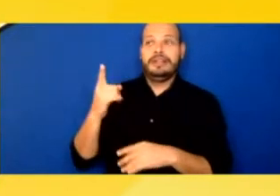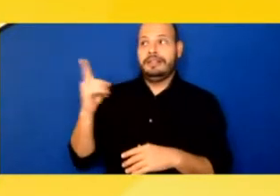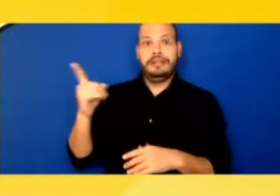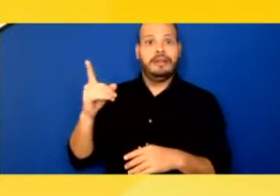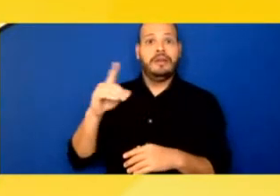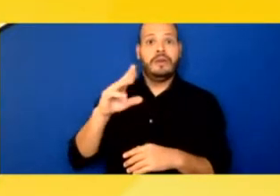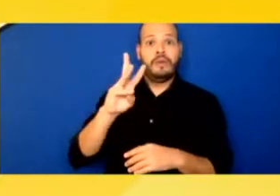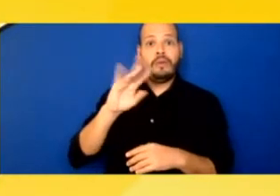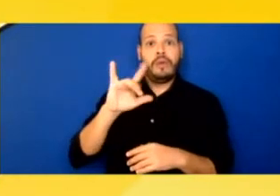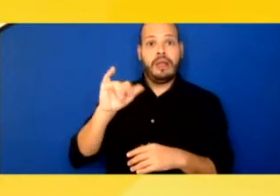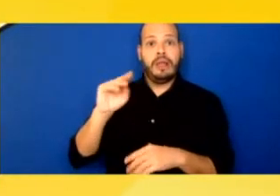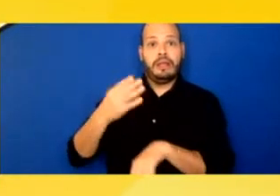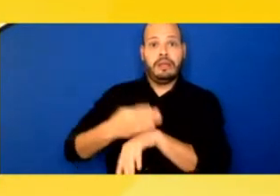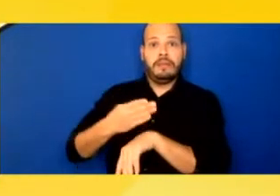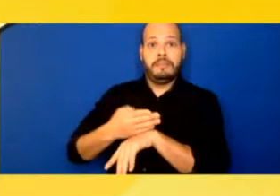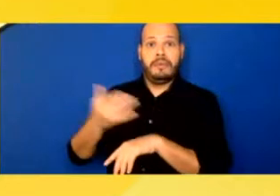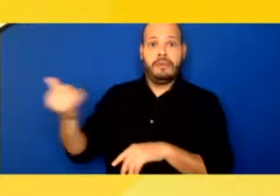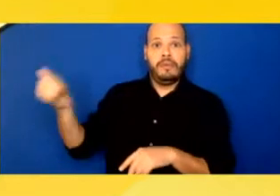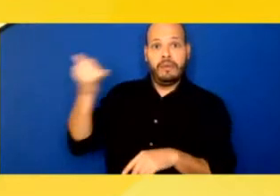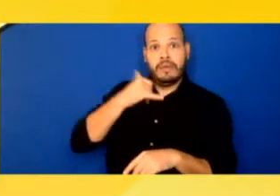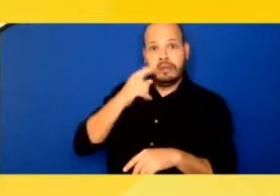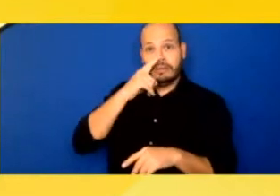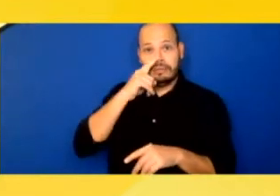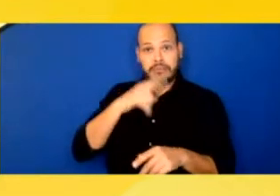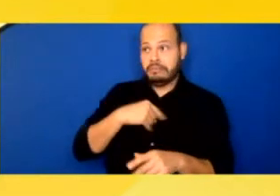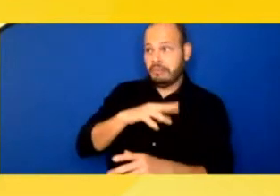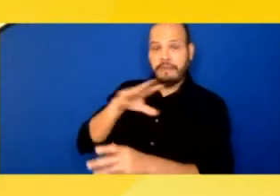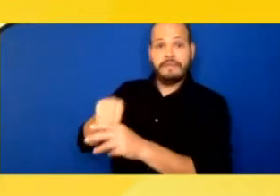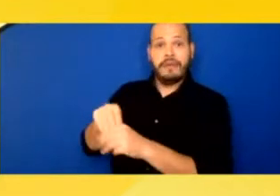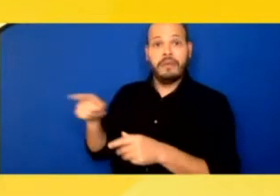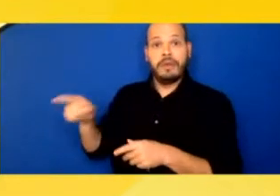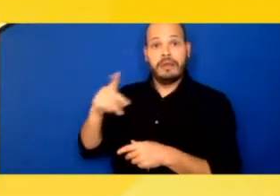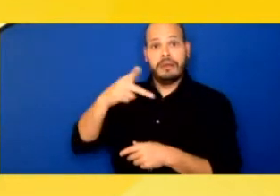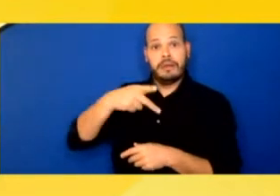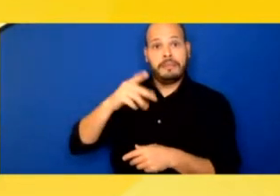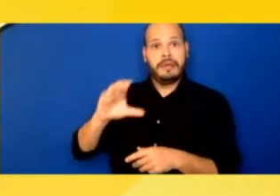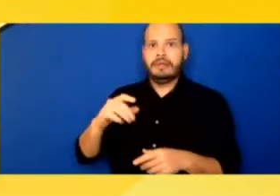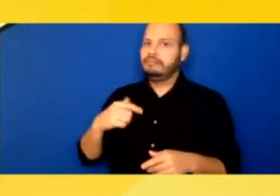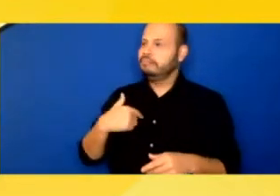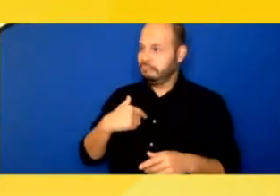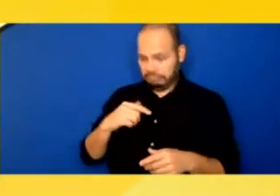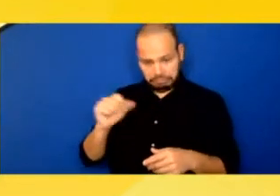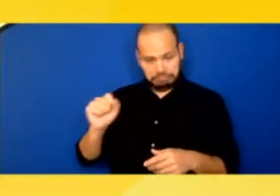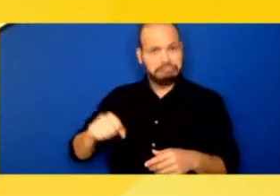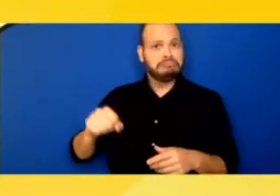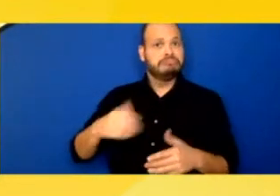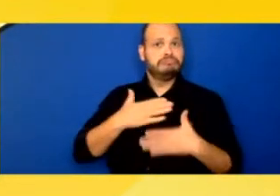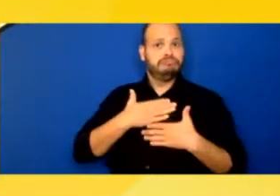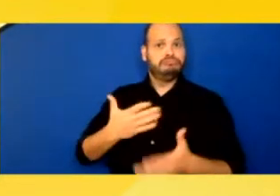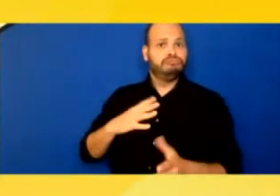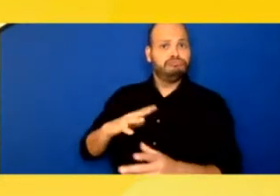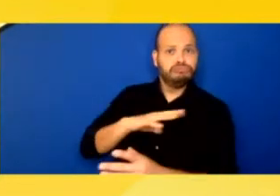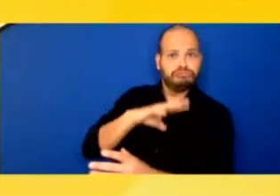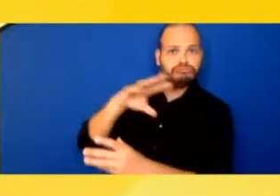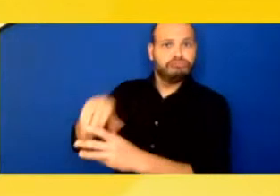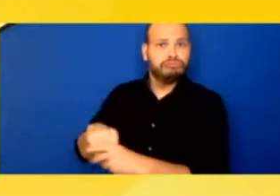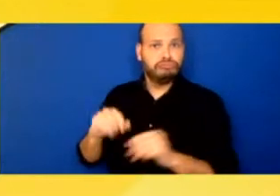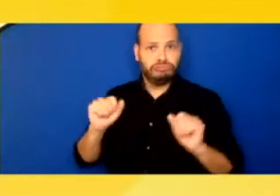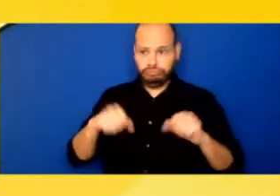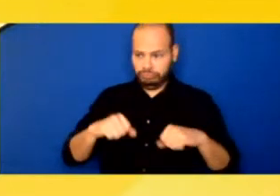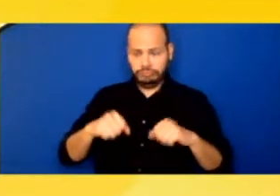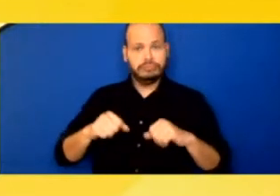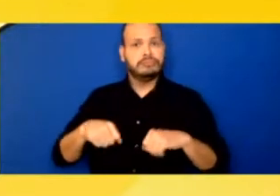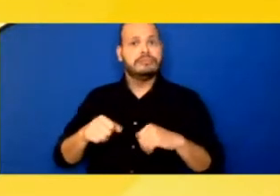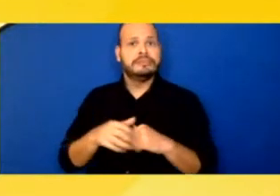People's Campaign, and for the past year and a half or so, I flunked retirement. I'm not